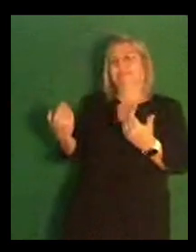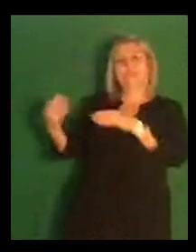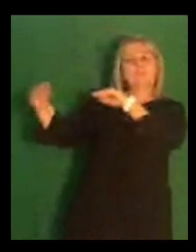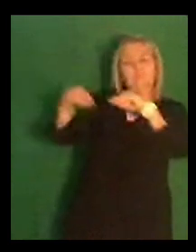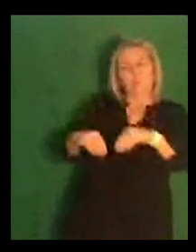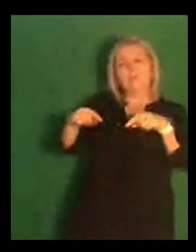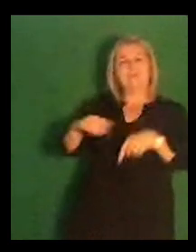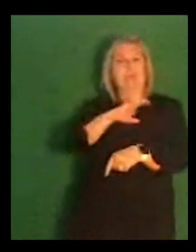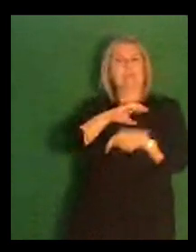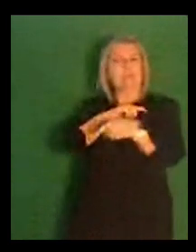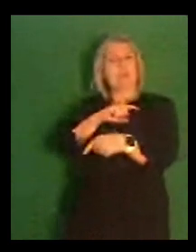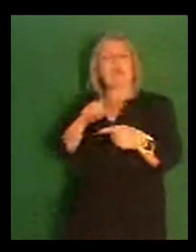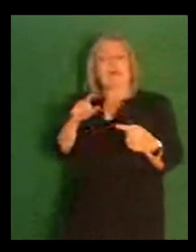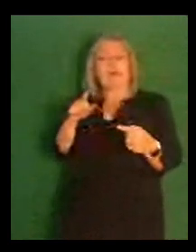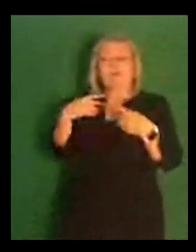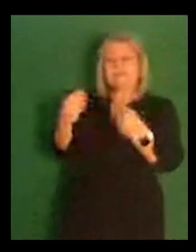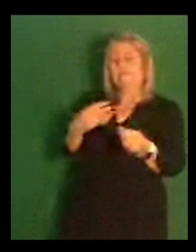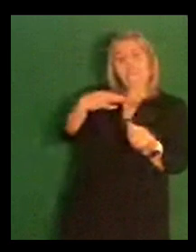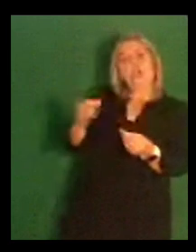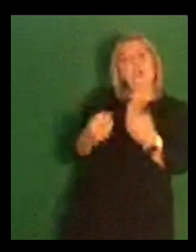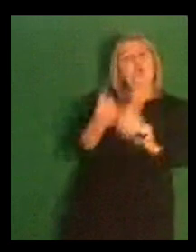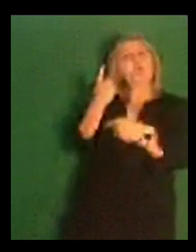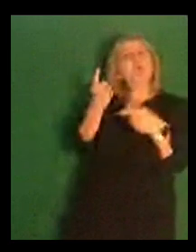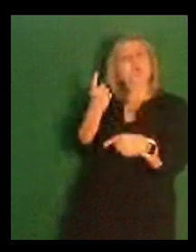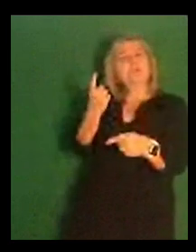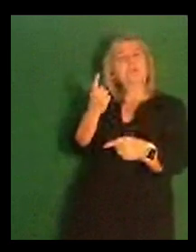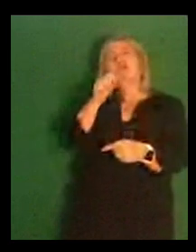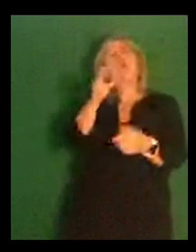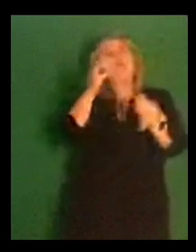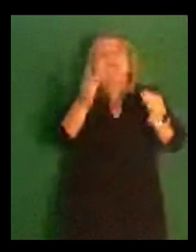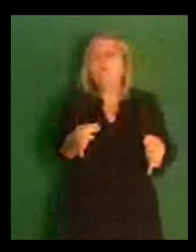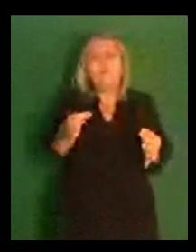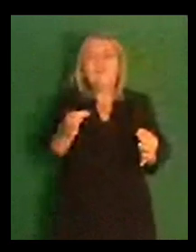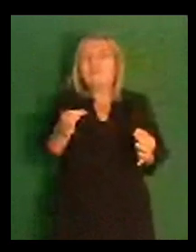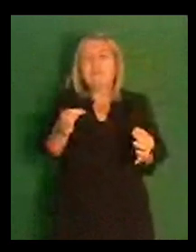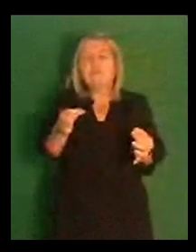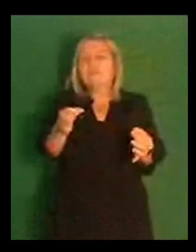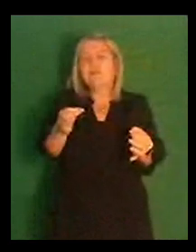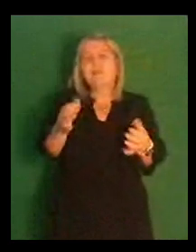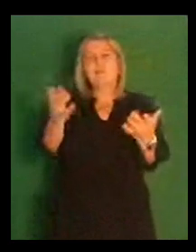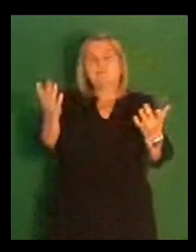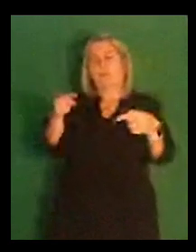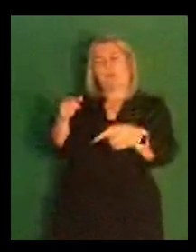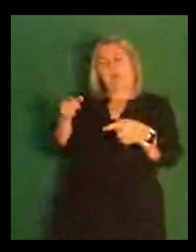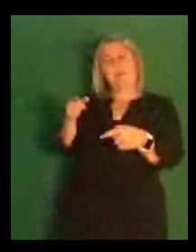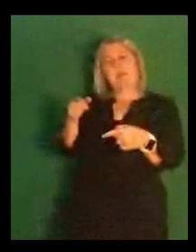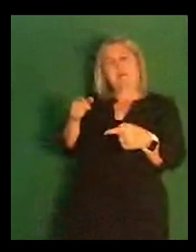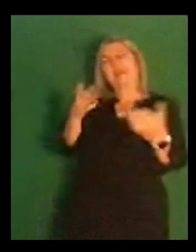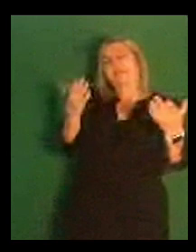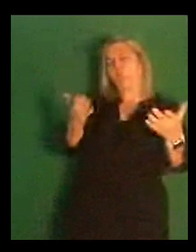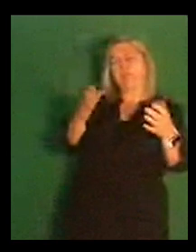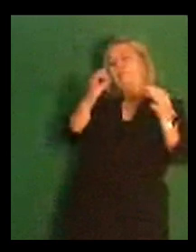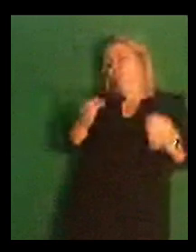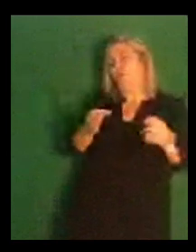was doing, but isn't like formally as substantive as it could be. I